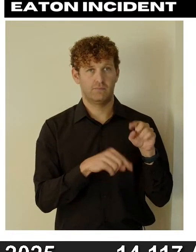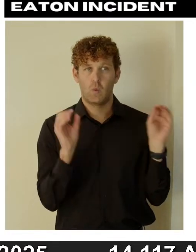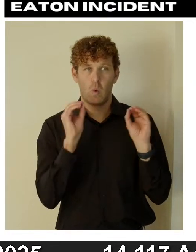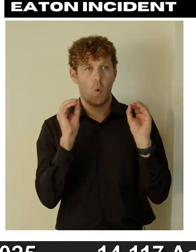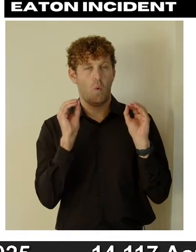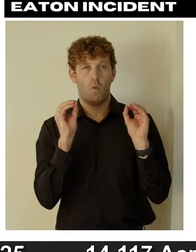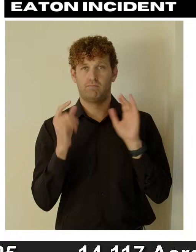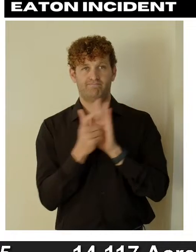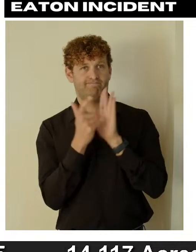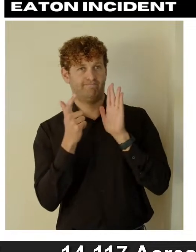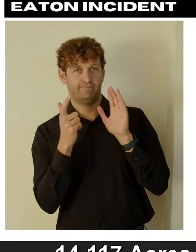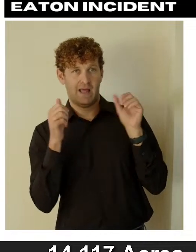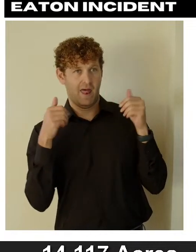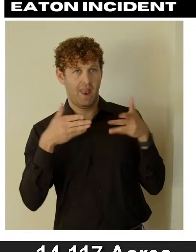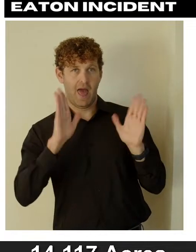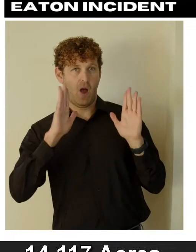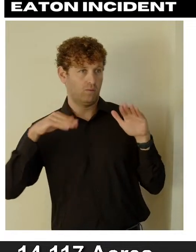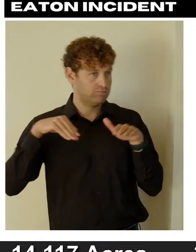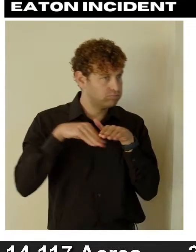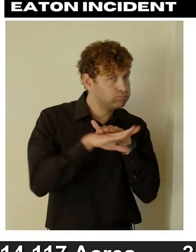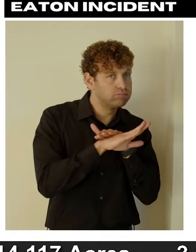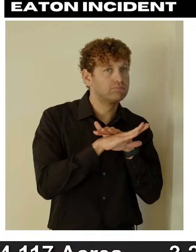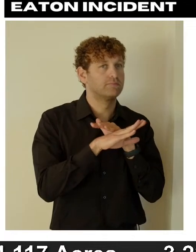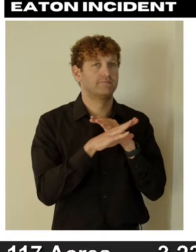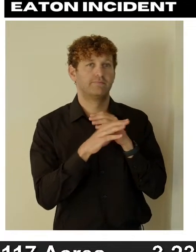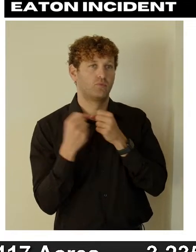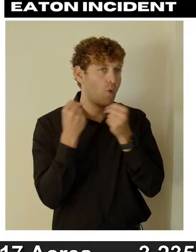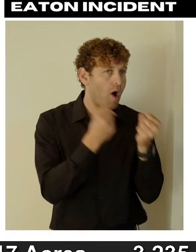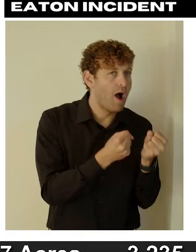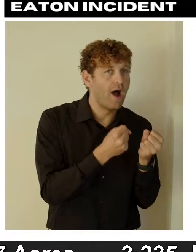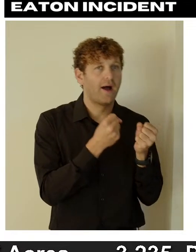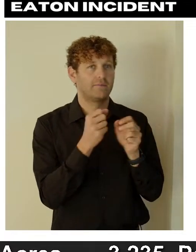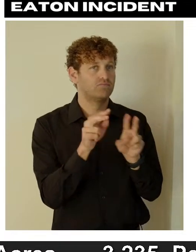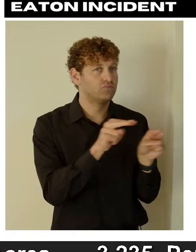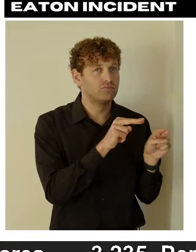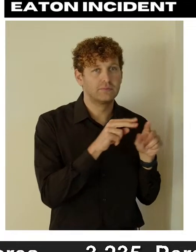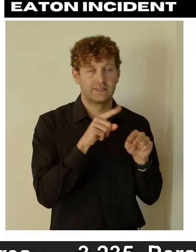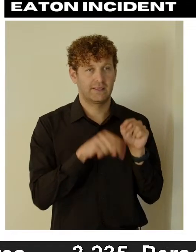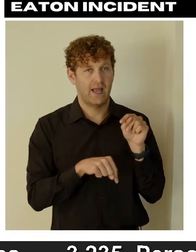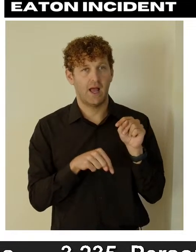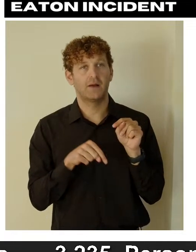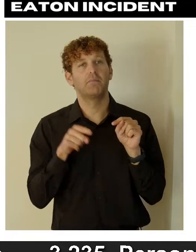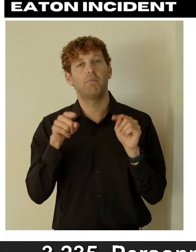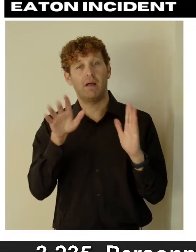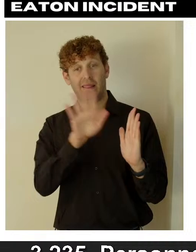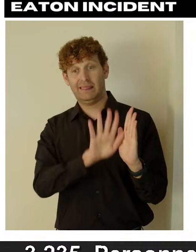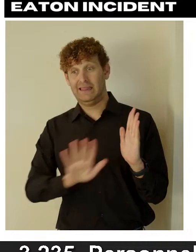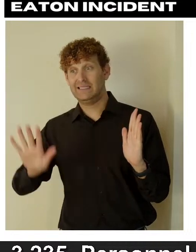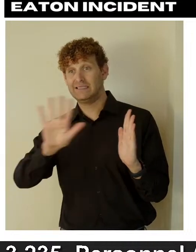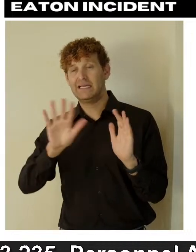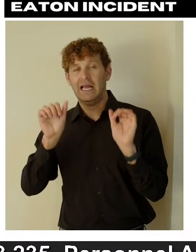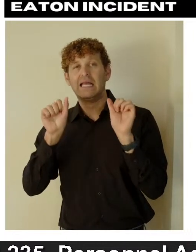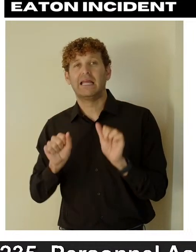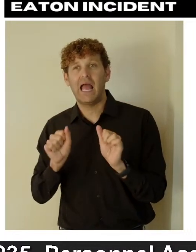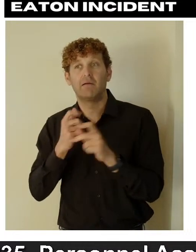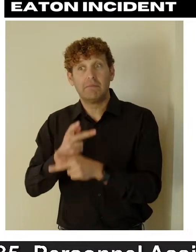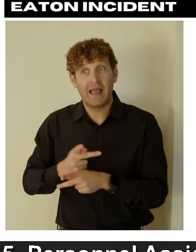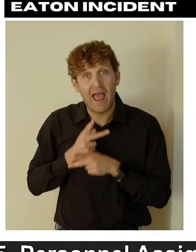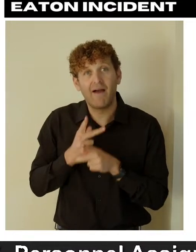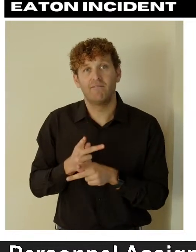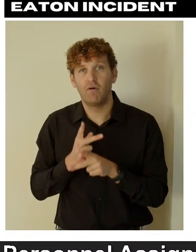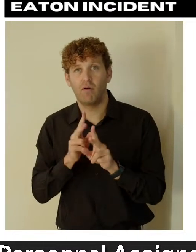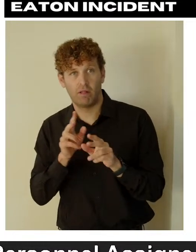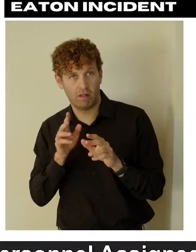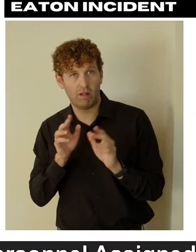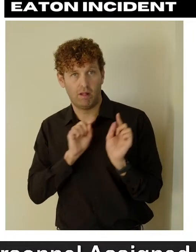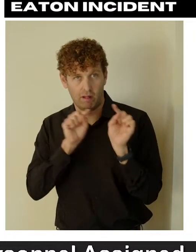will have checkpoints up along those streets and any entry points. Again, that's from Woodbury on